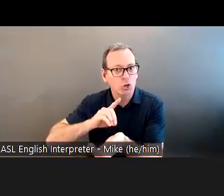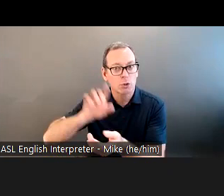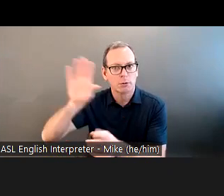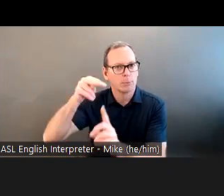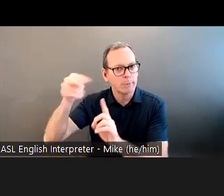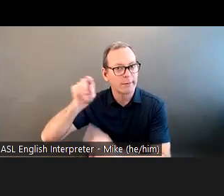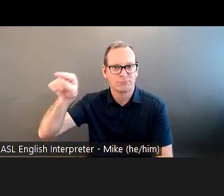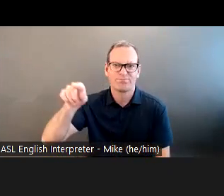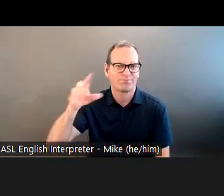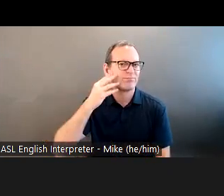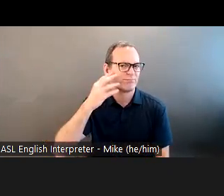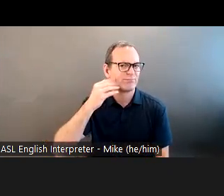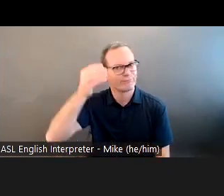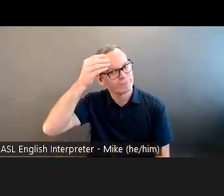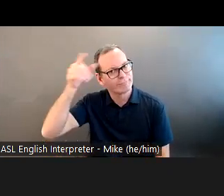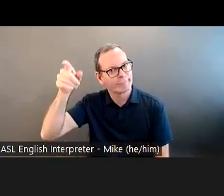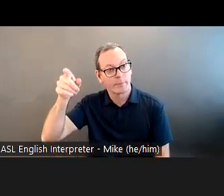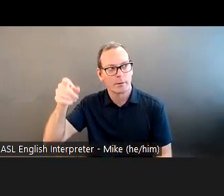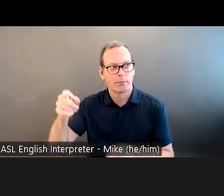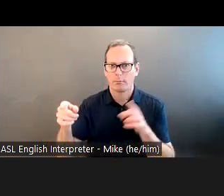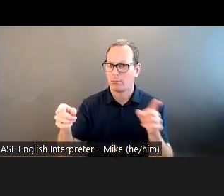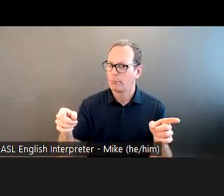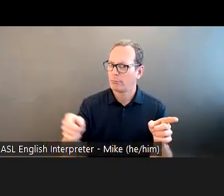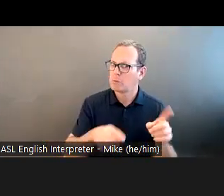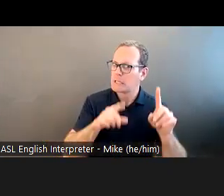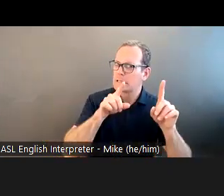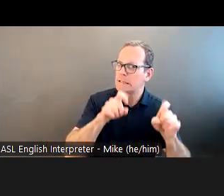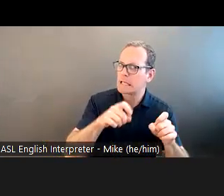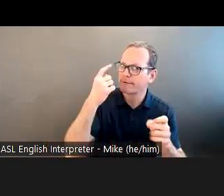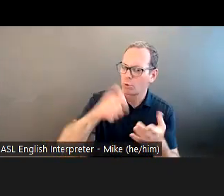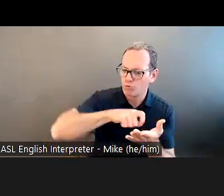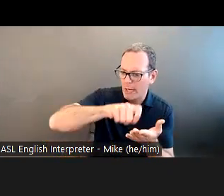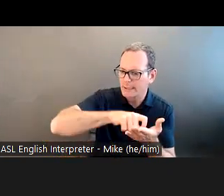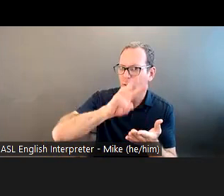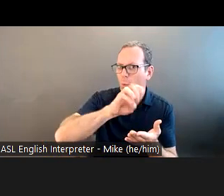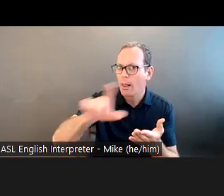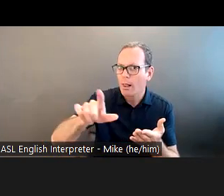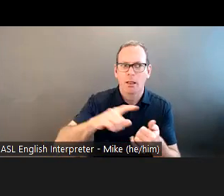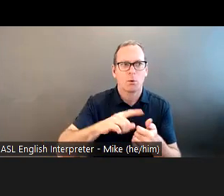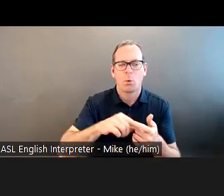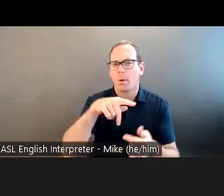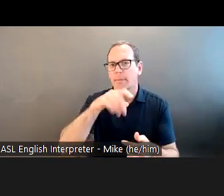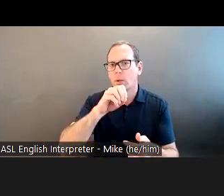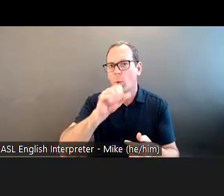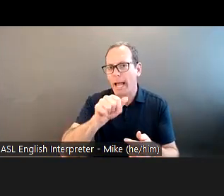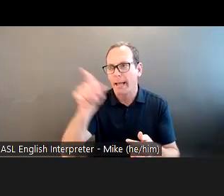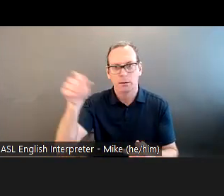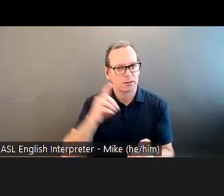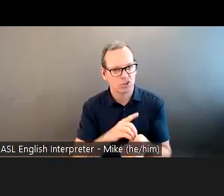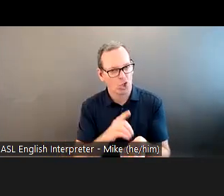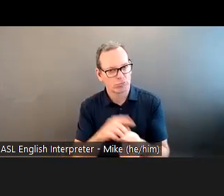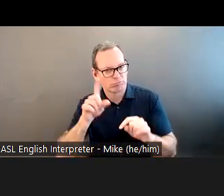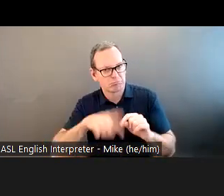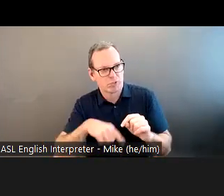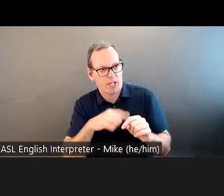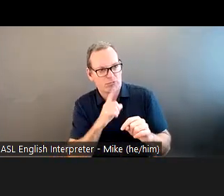not generally trained in the test for writing a will or writing a power of attorney. So I think if you want to